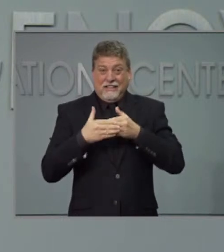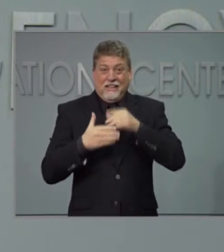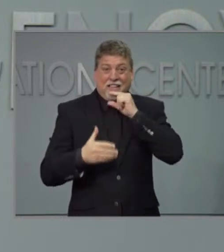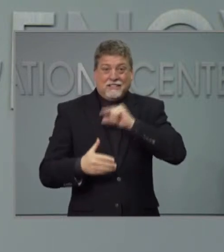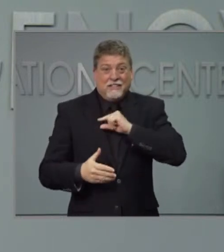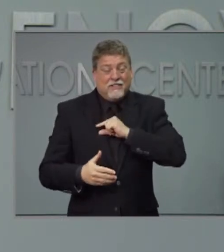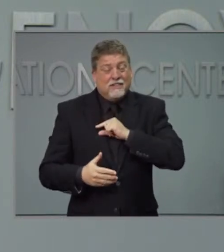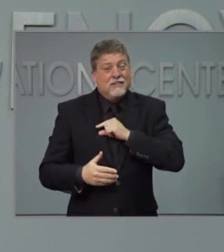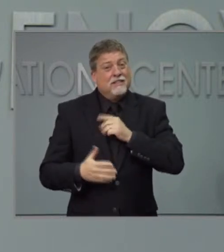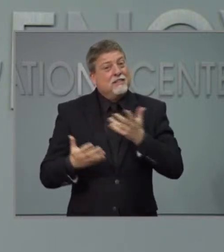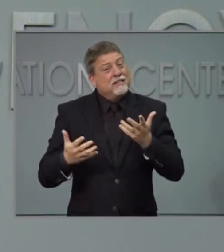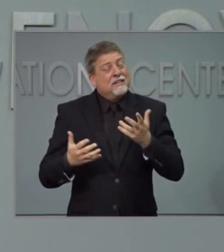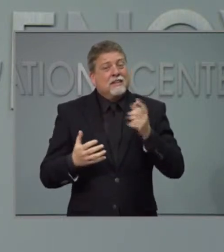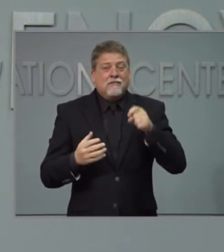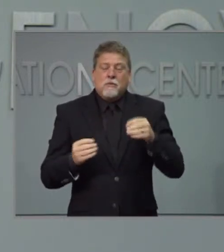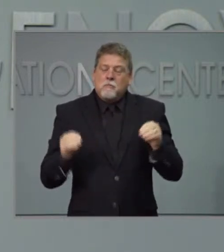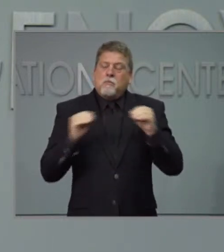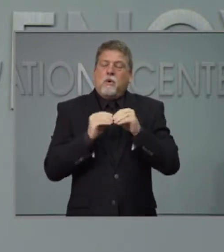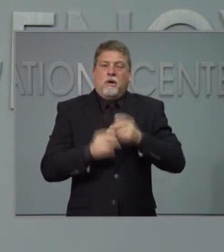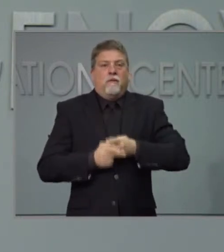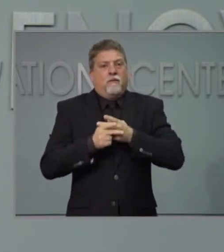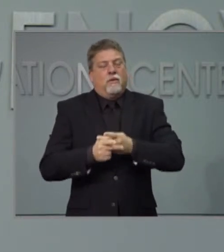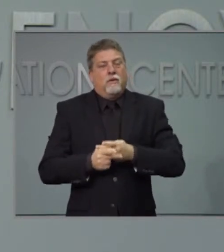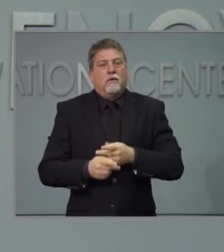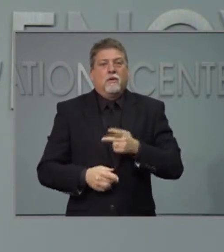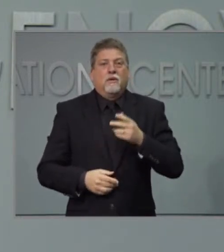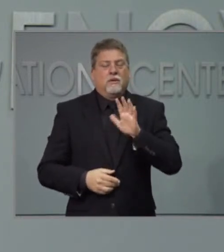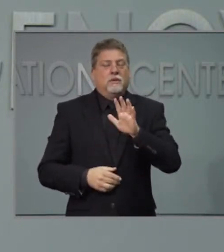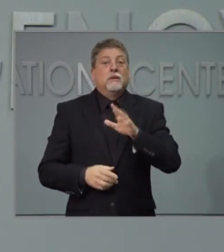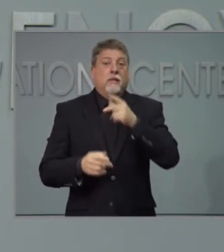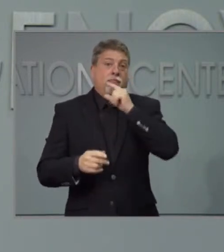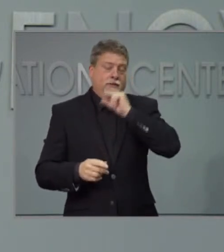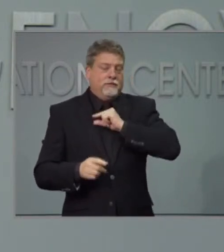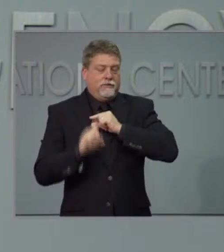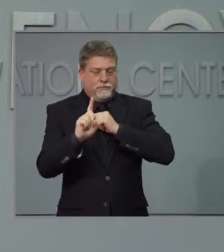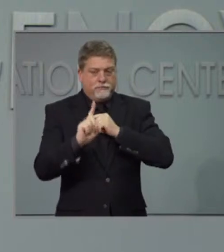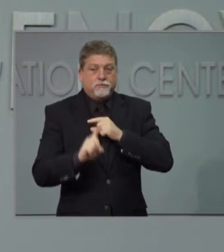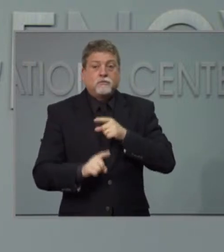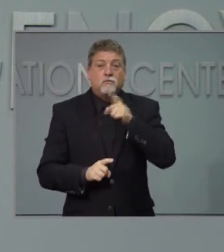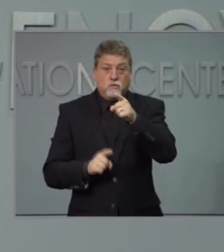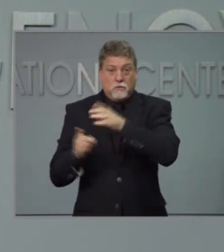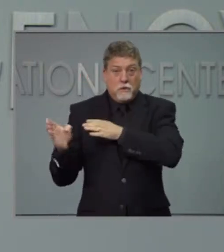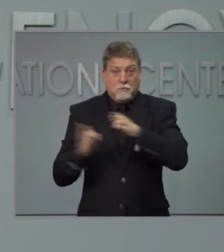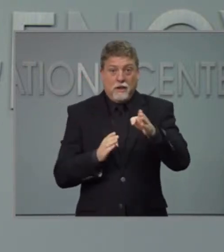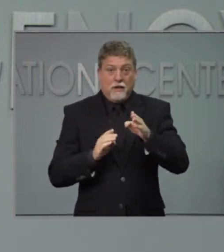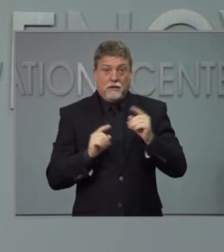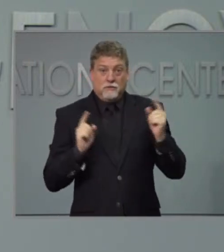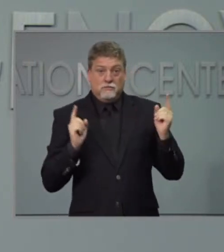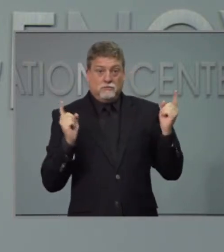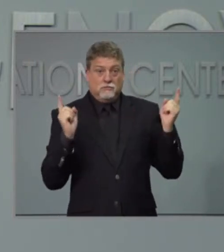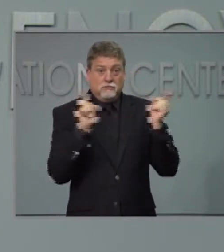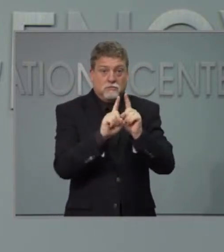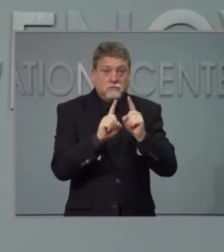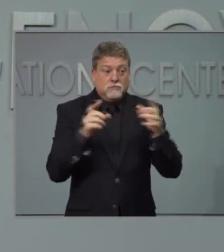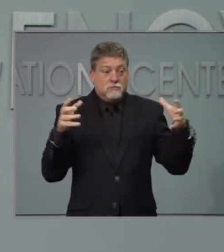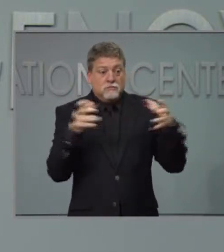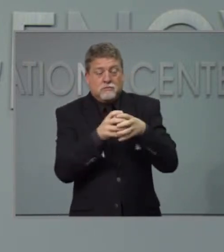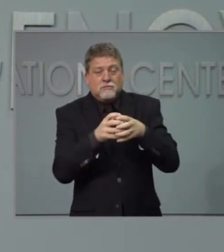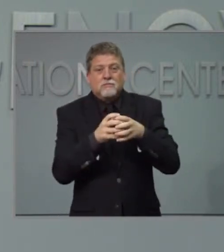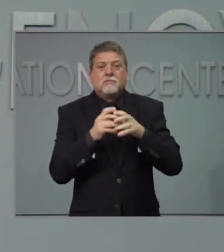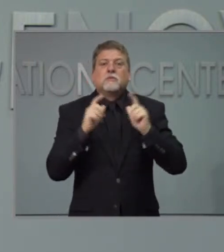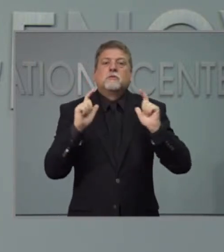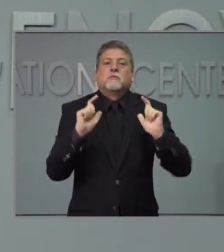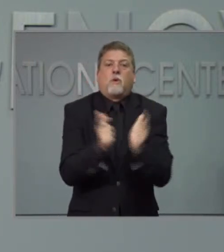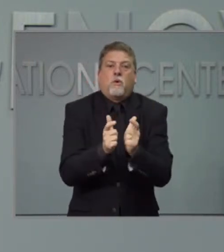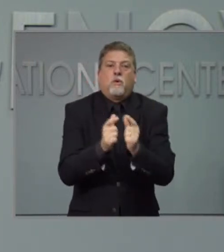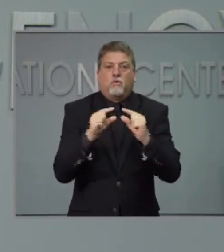reminder about Thanksgiving, if you are going to travel or get together, keep it small, keep it outside. wear masks all